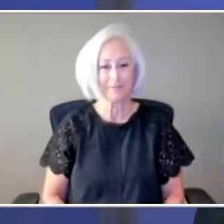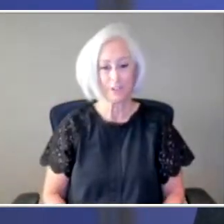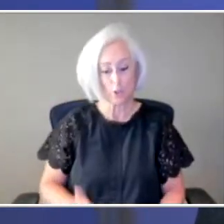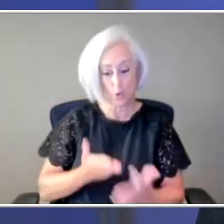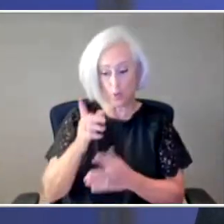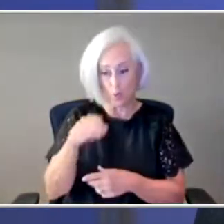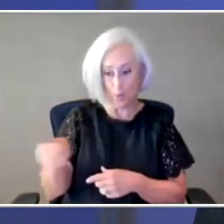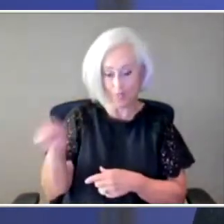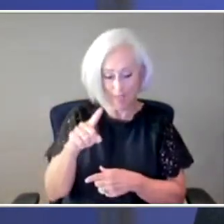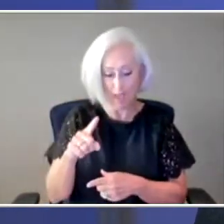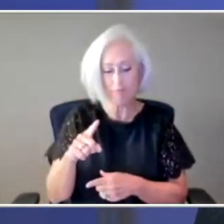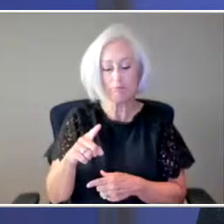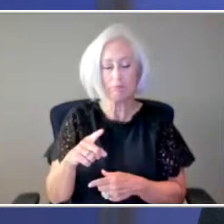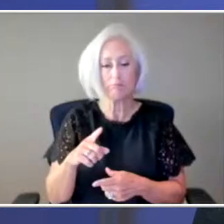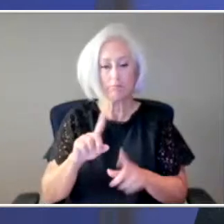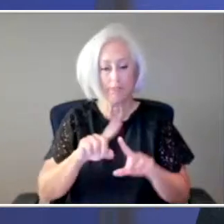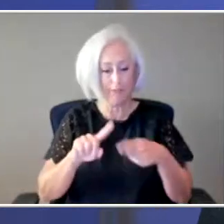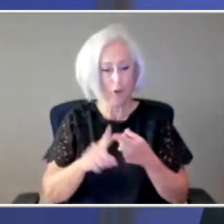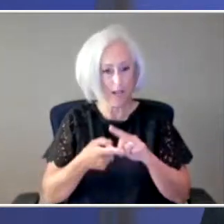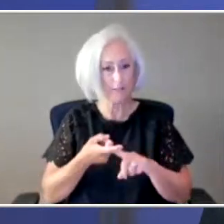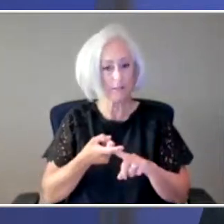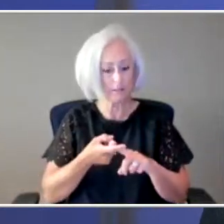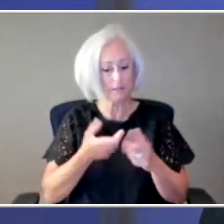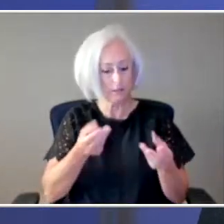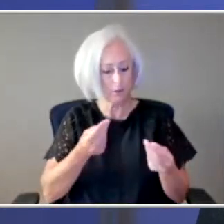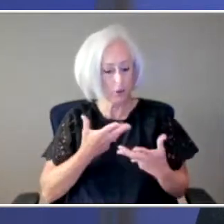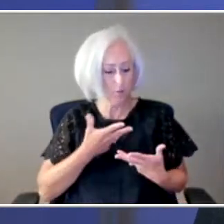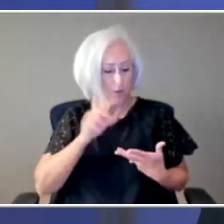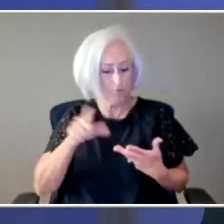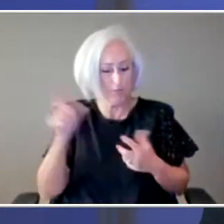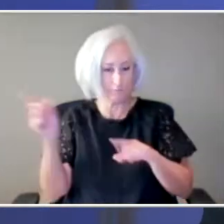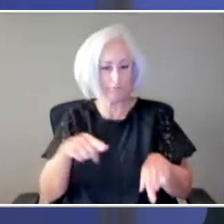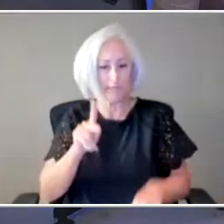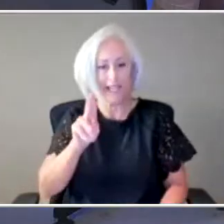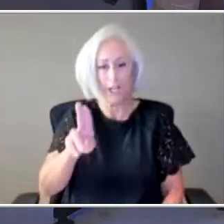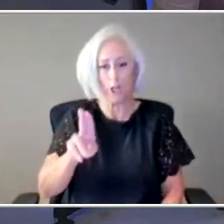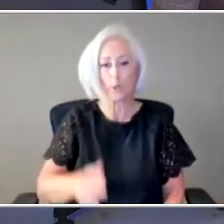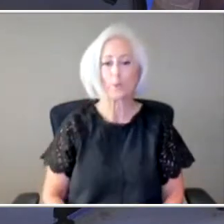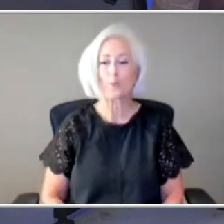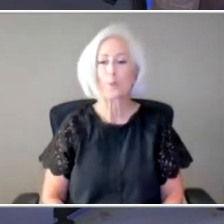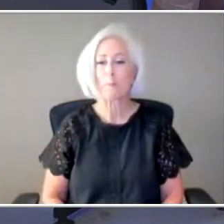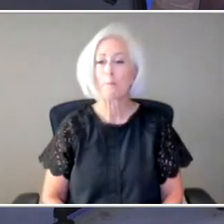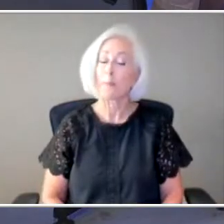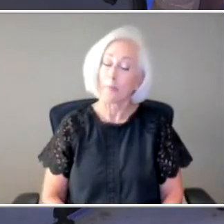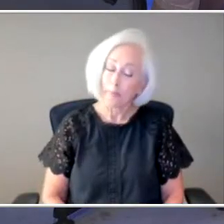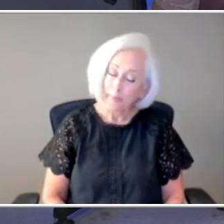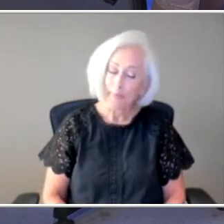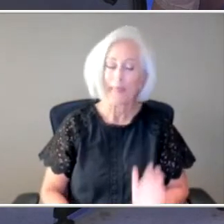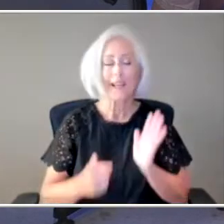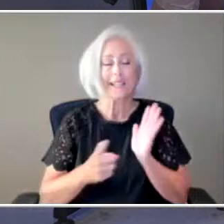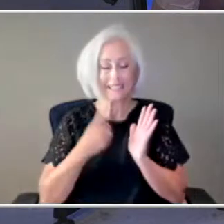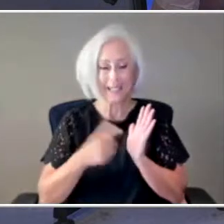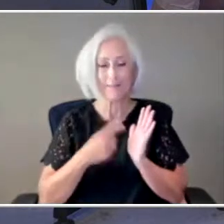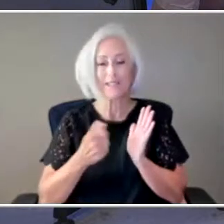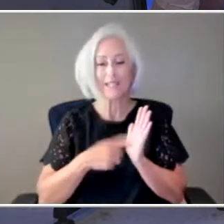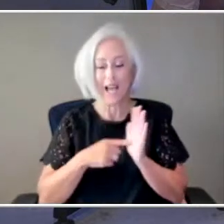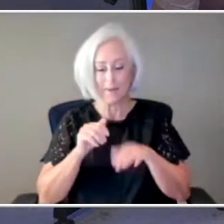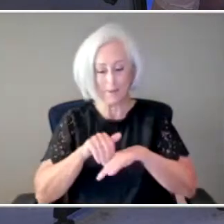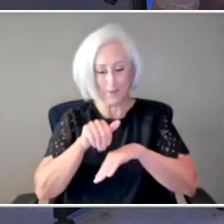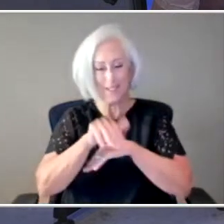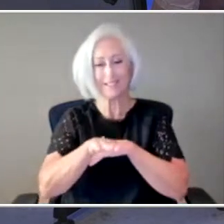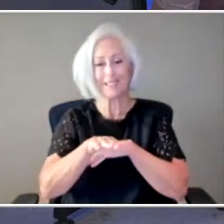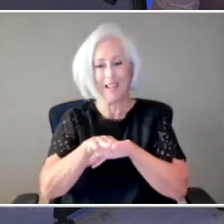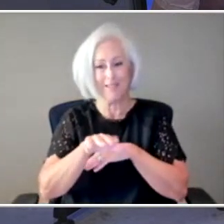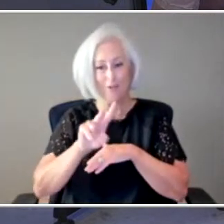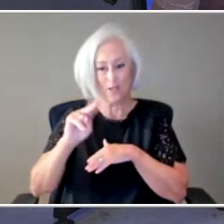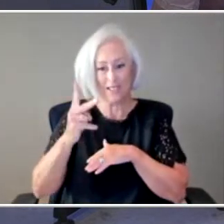KU. They said, if you want the best of the best, this is where you got to go. Well, right? and sometimes, Dr. Havliana, we know we send people for second opinions if they would like one, and then